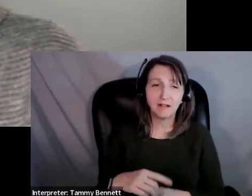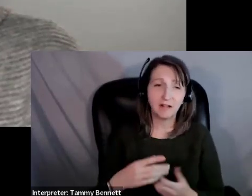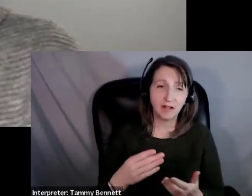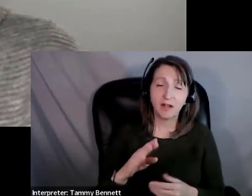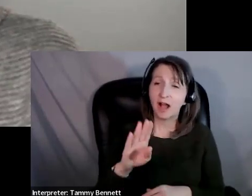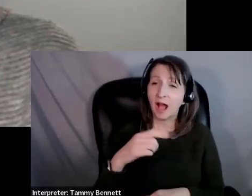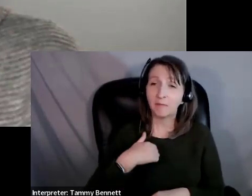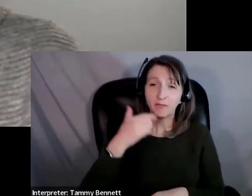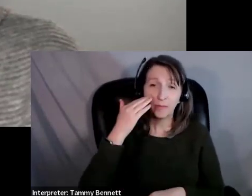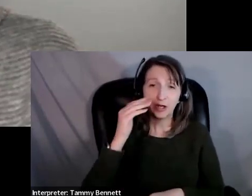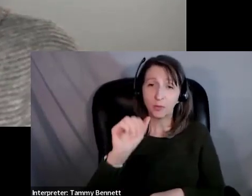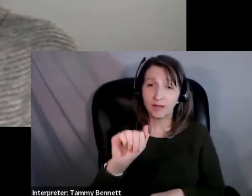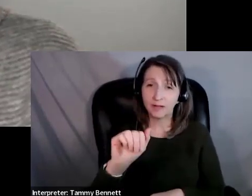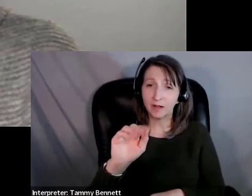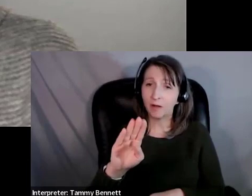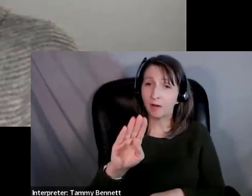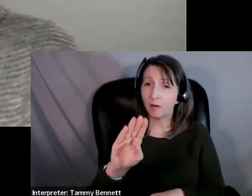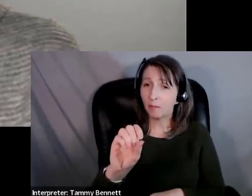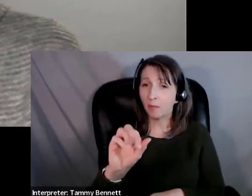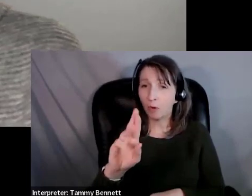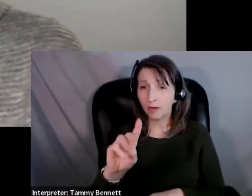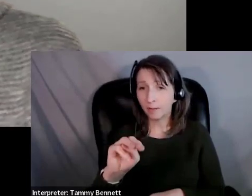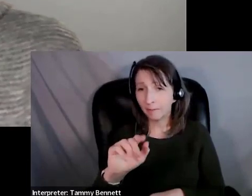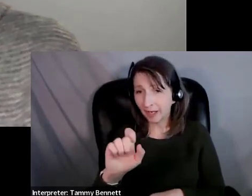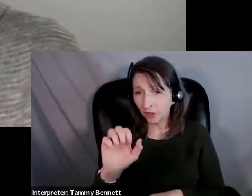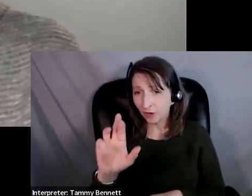any other resources for ASL visuals or video clips?